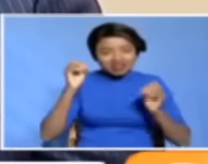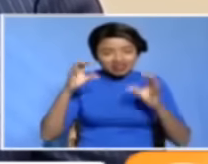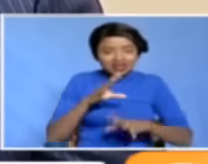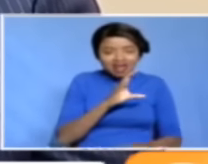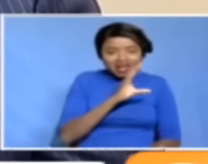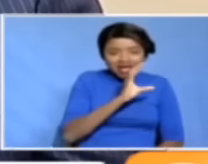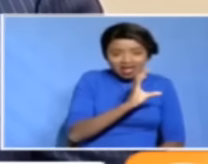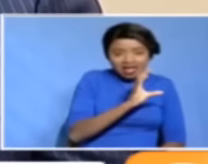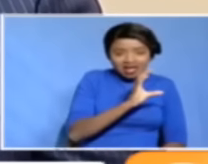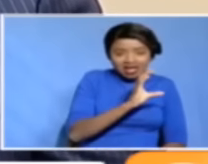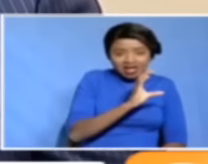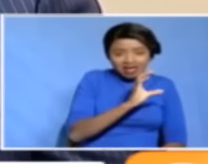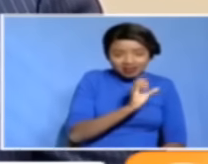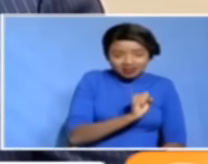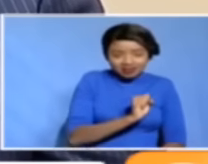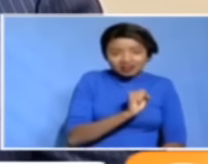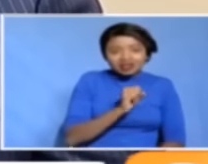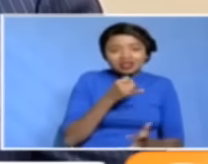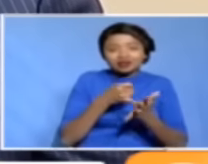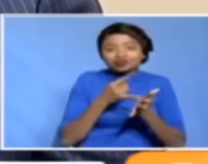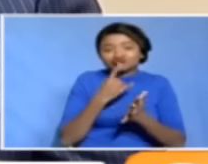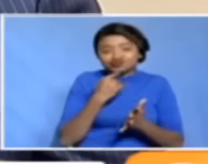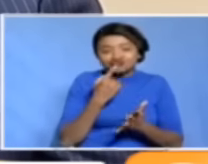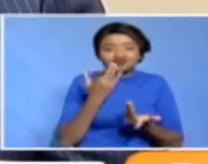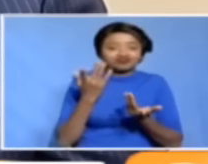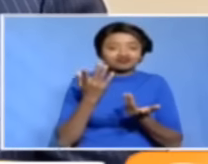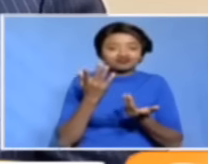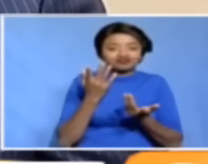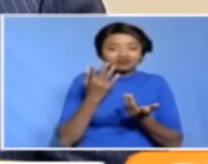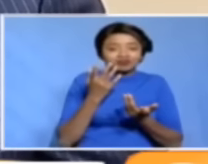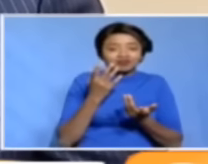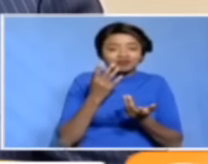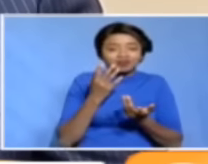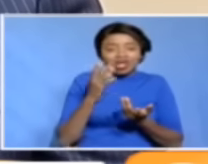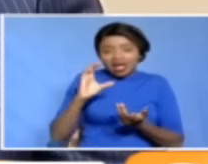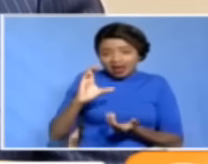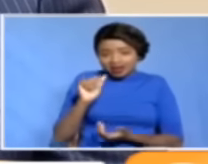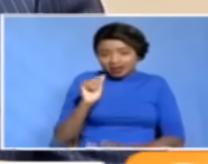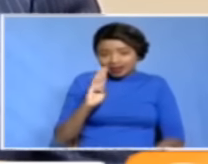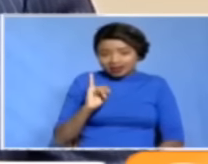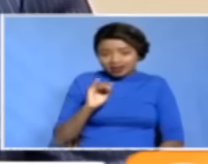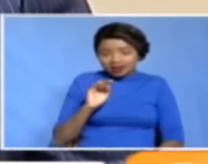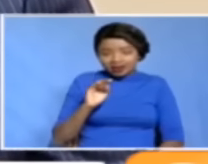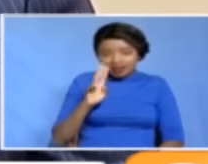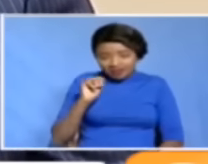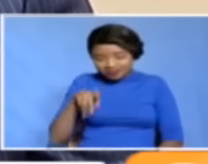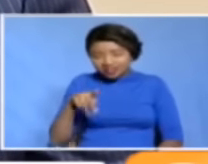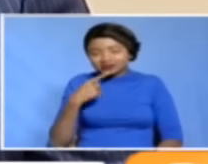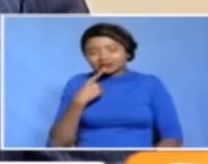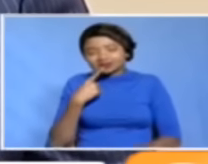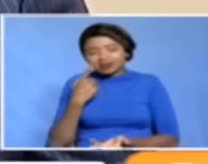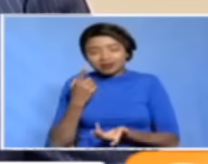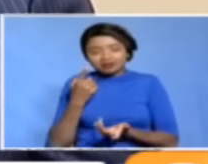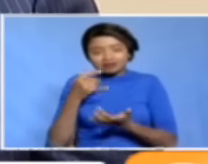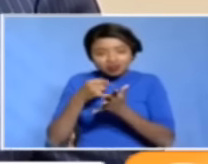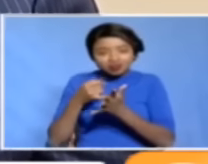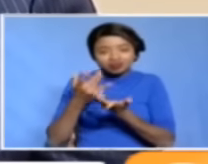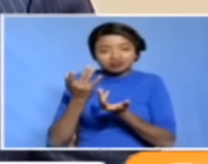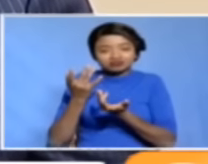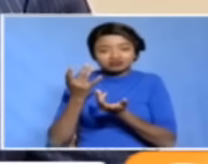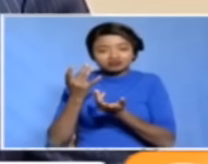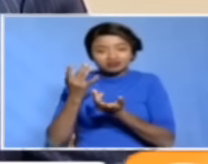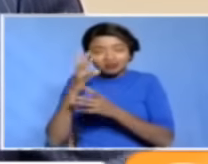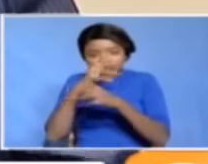be composed of the president, the deputy president, the attorney general, and either